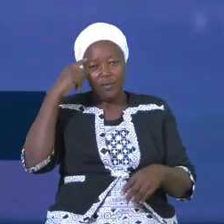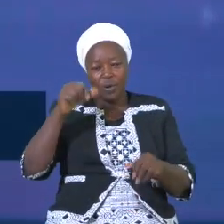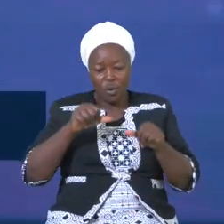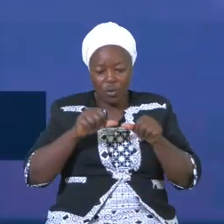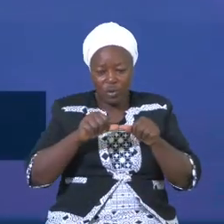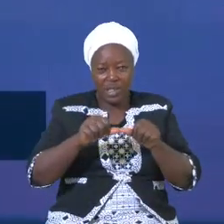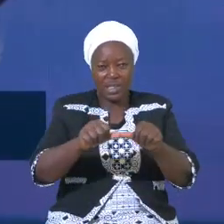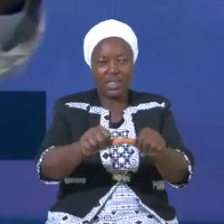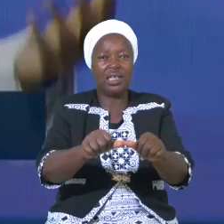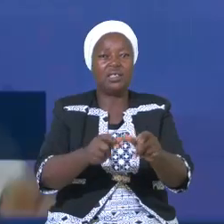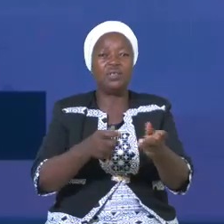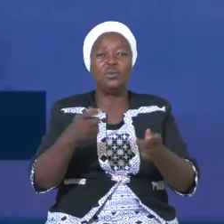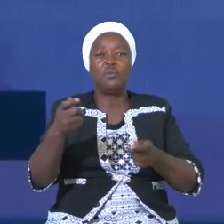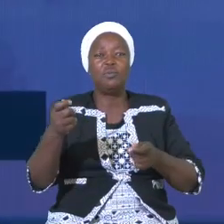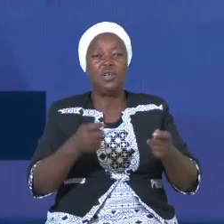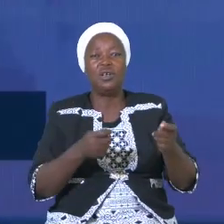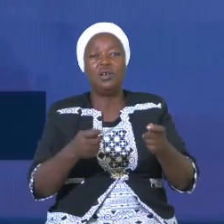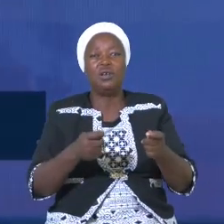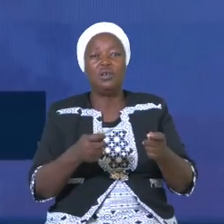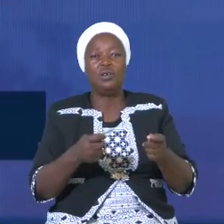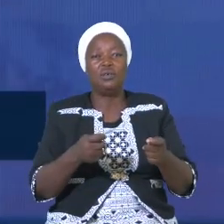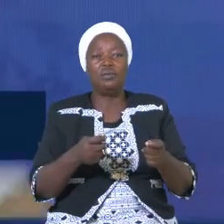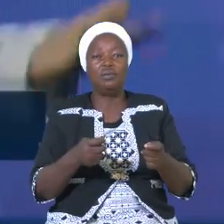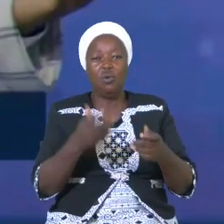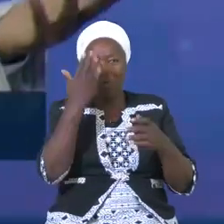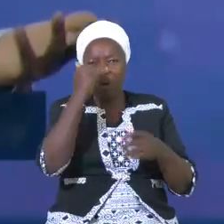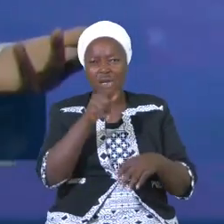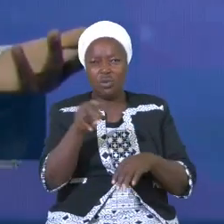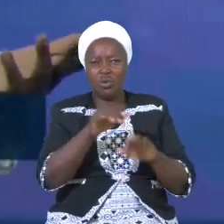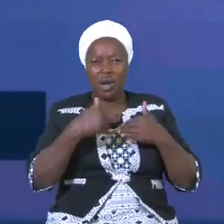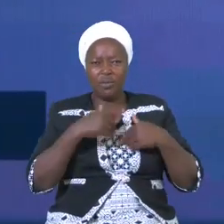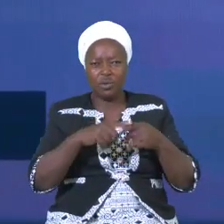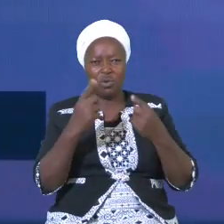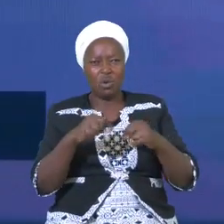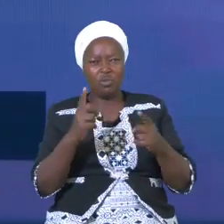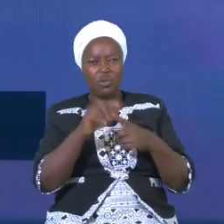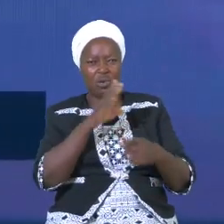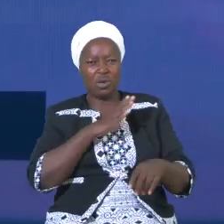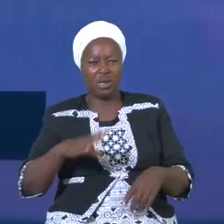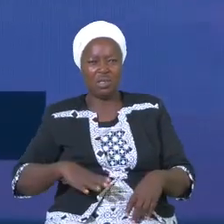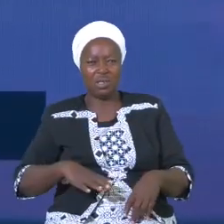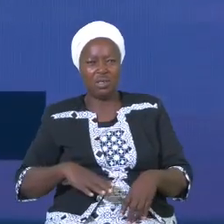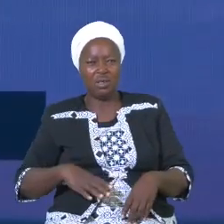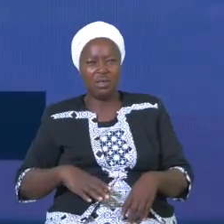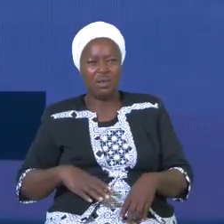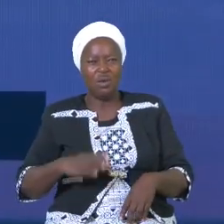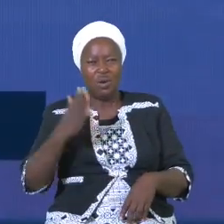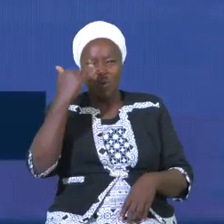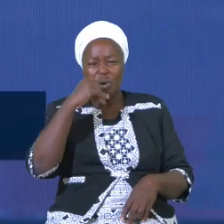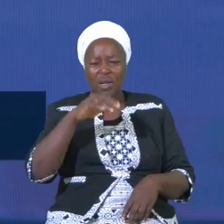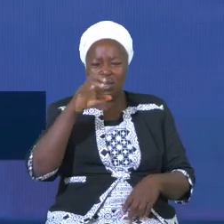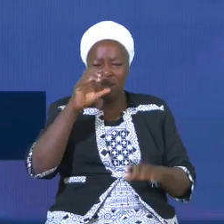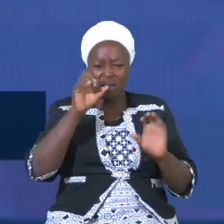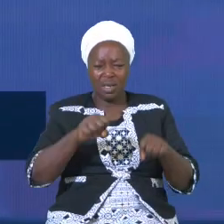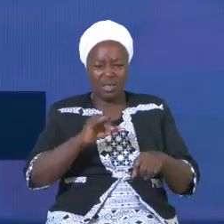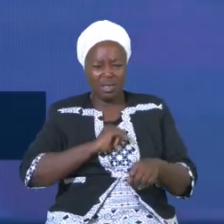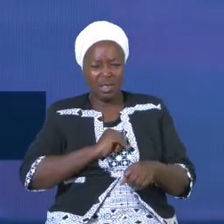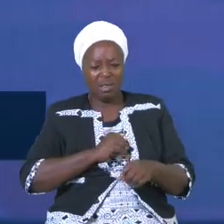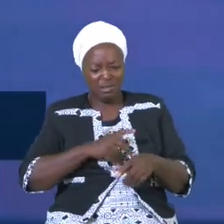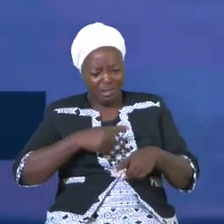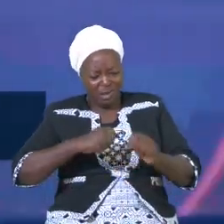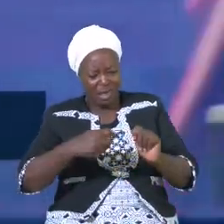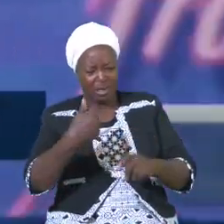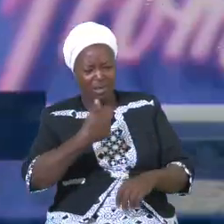dominion why do we have to come to christ why can't i try by myself